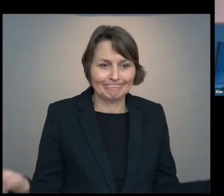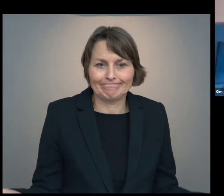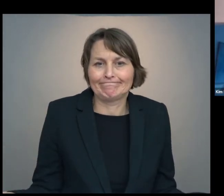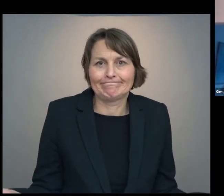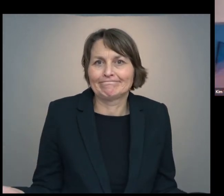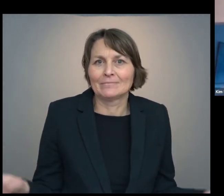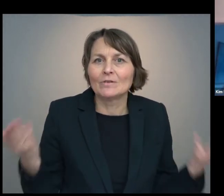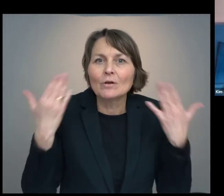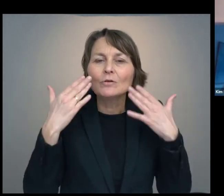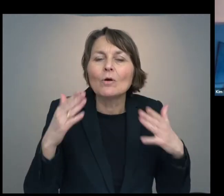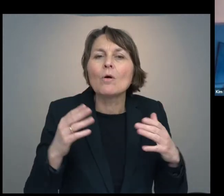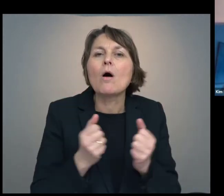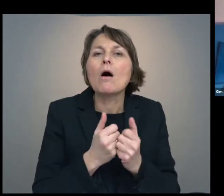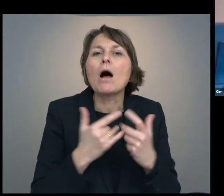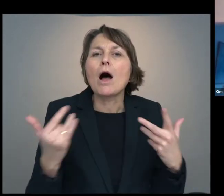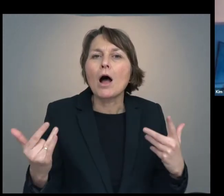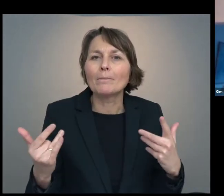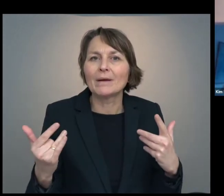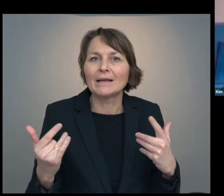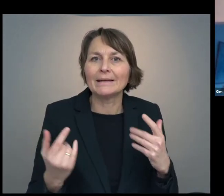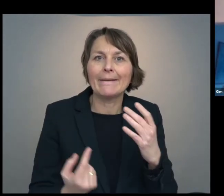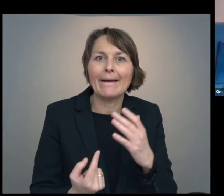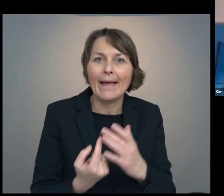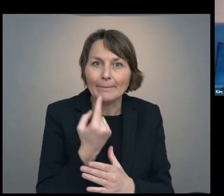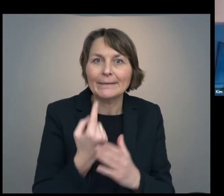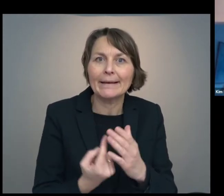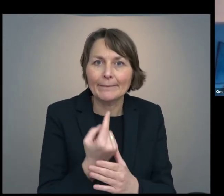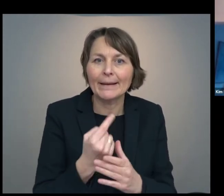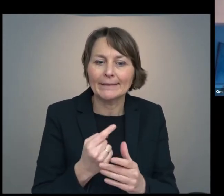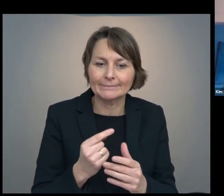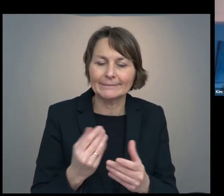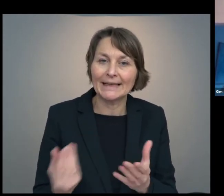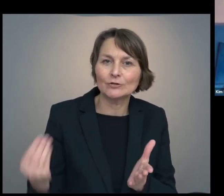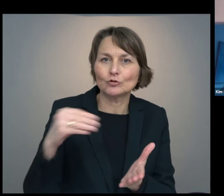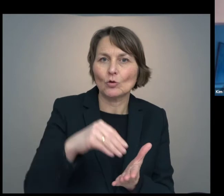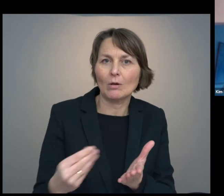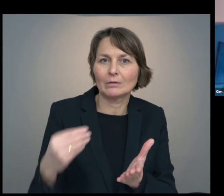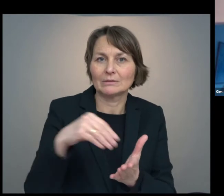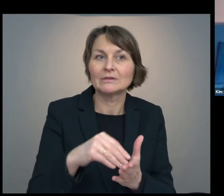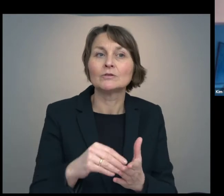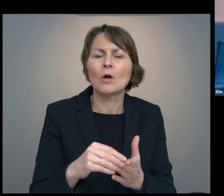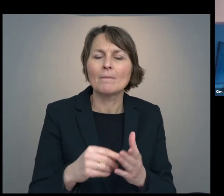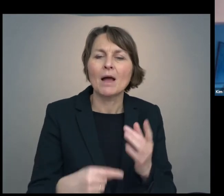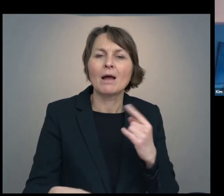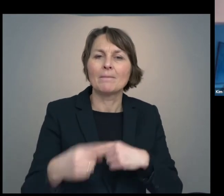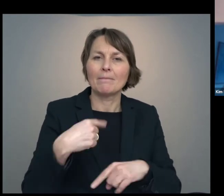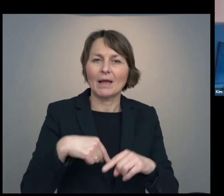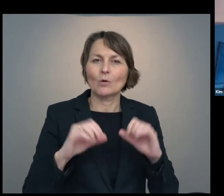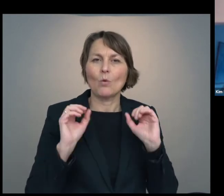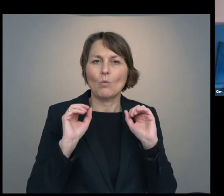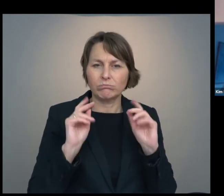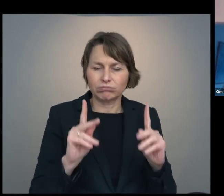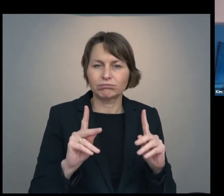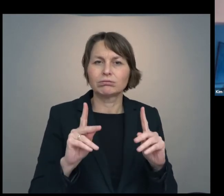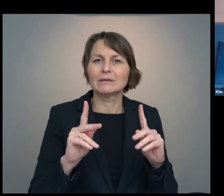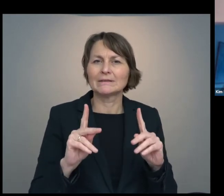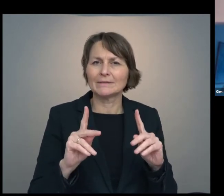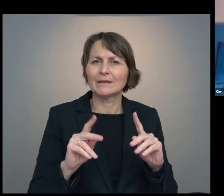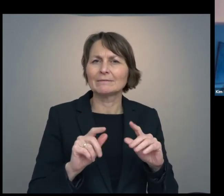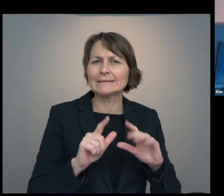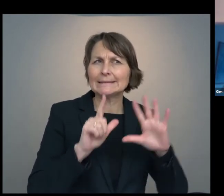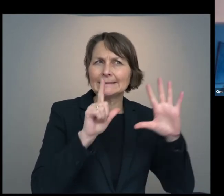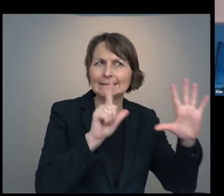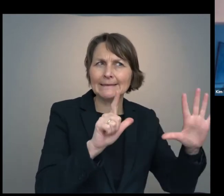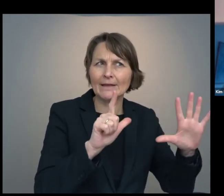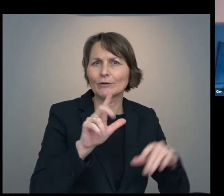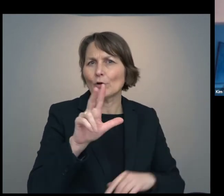long story short, we lost track of the number of installs. We've recently re-established that, and there's